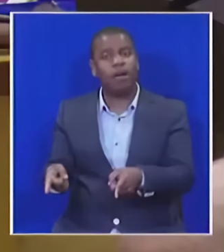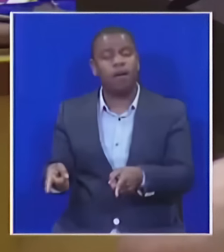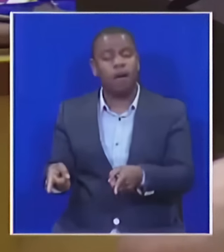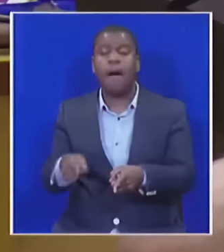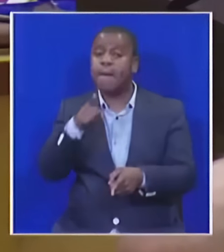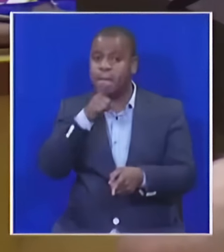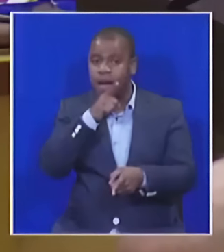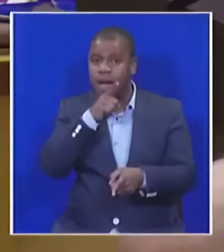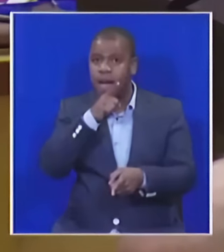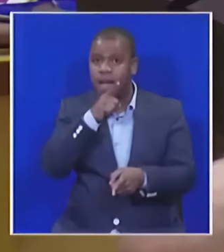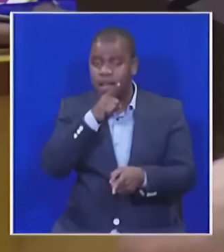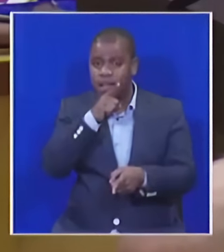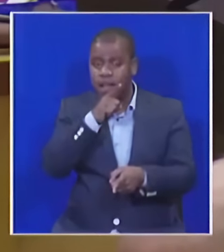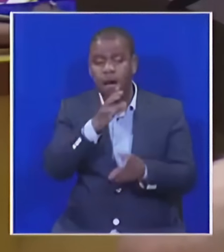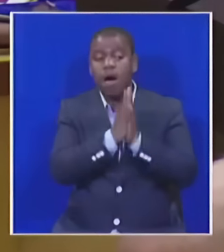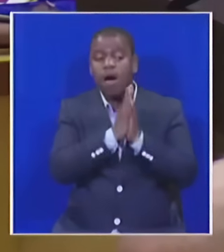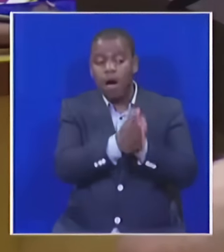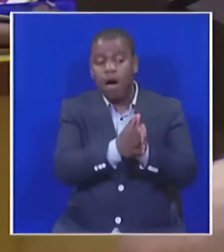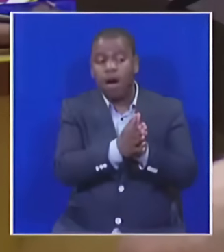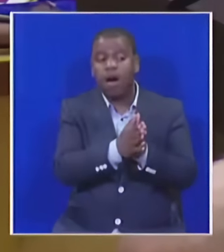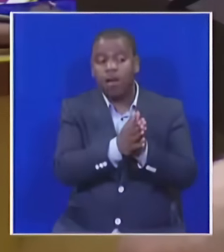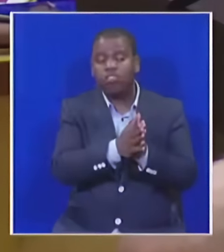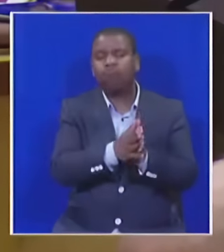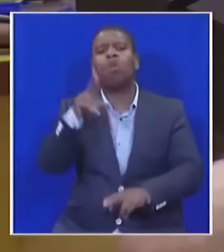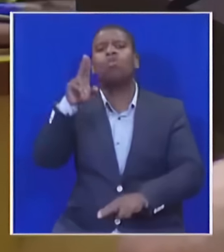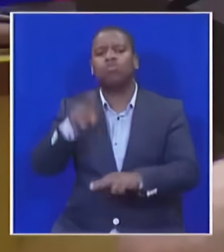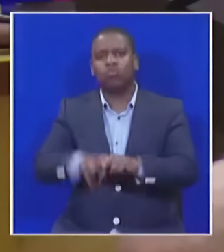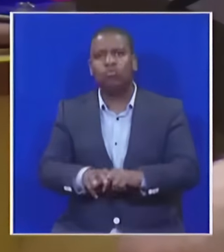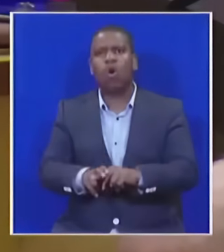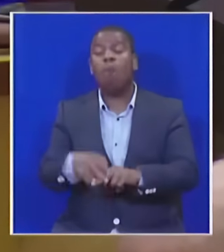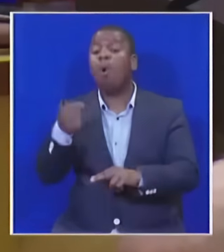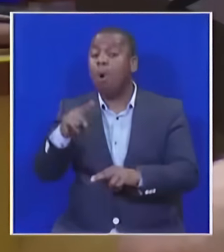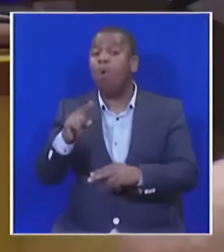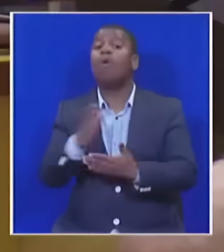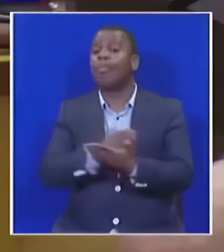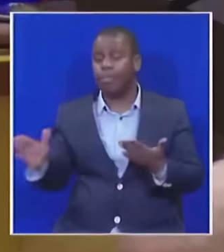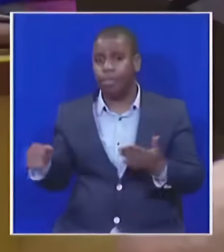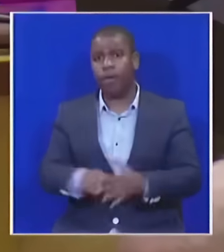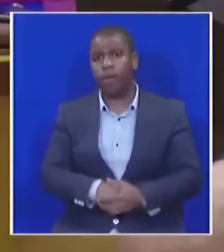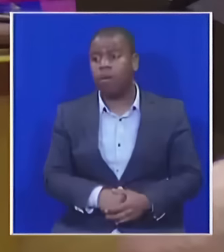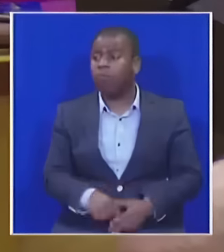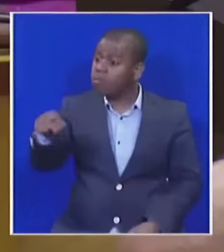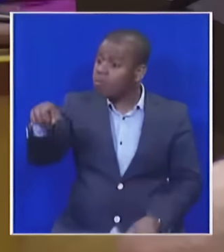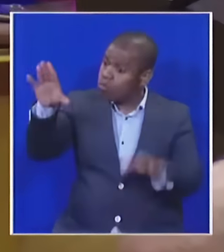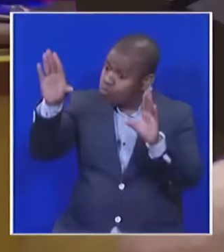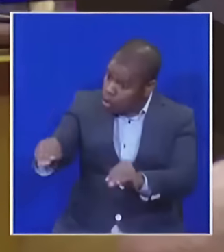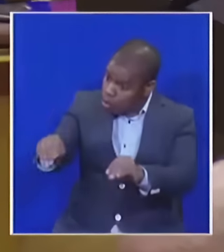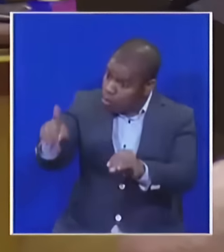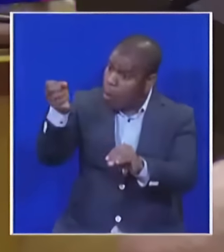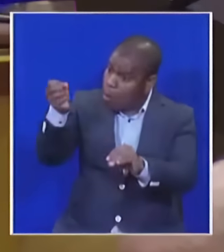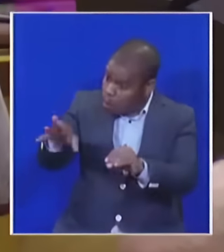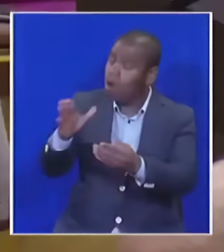not ask him to stop or withdraw. He has to stop or